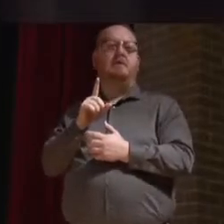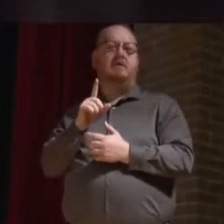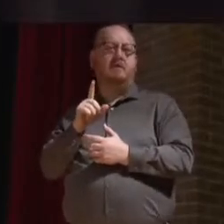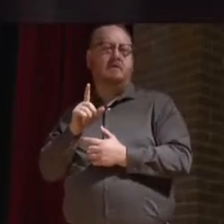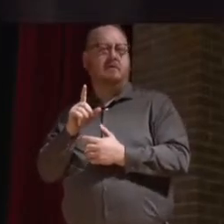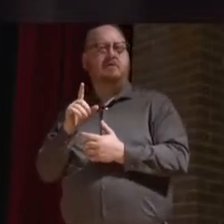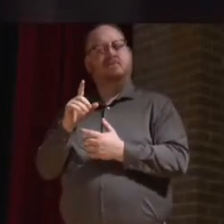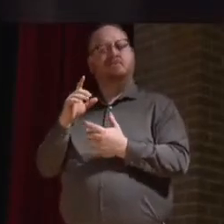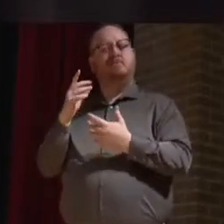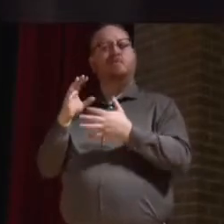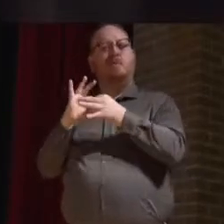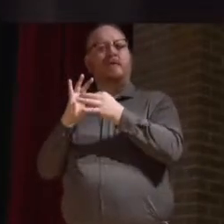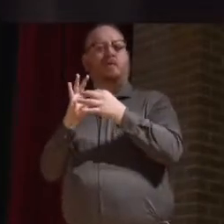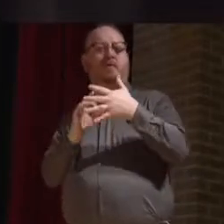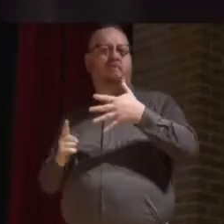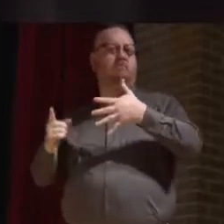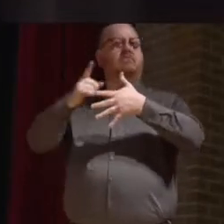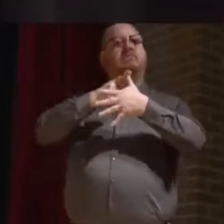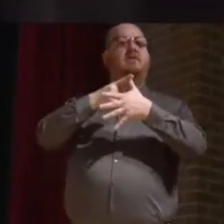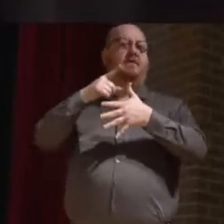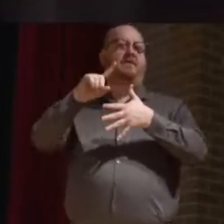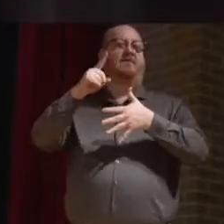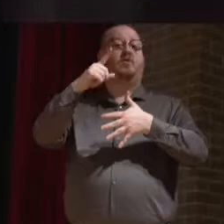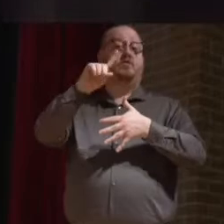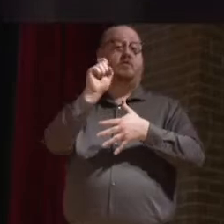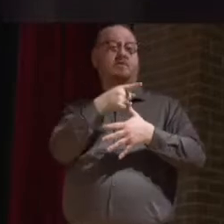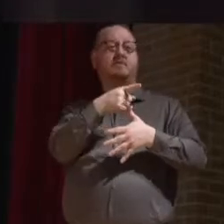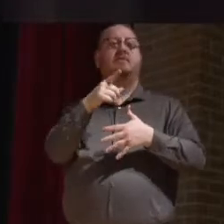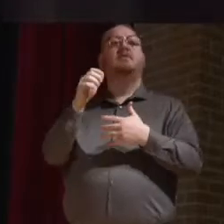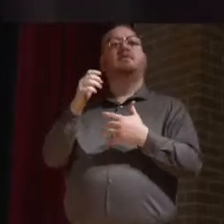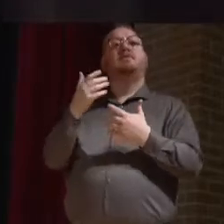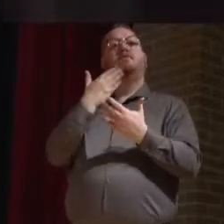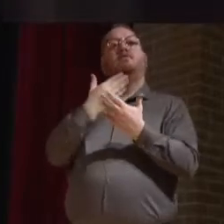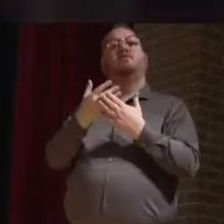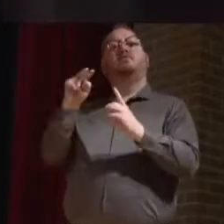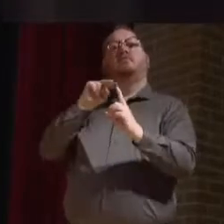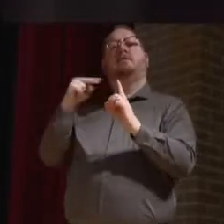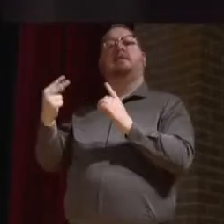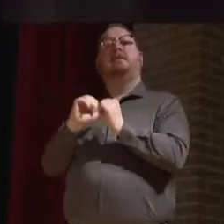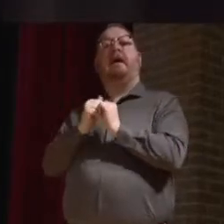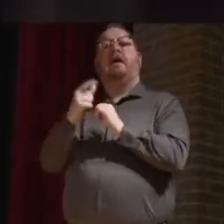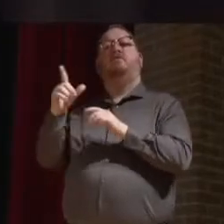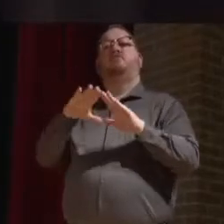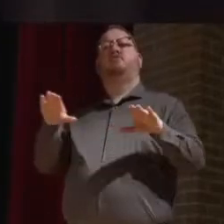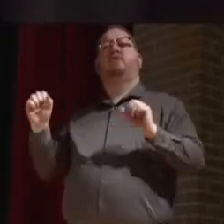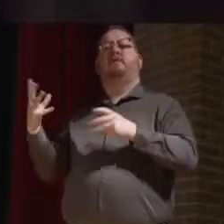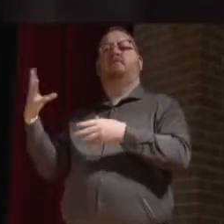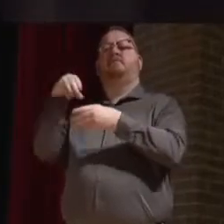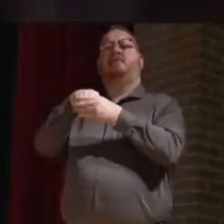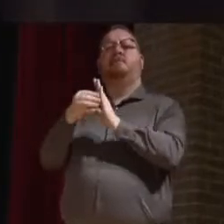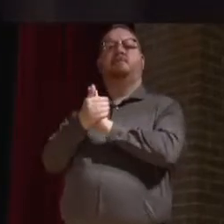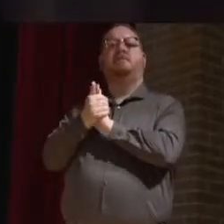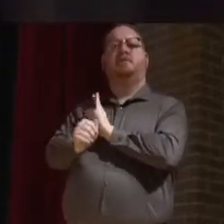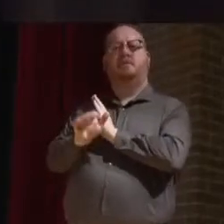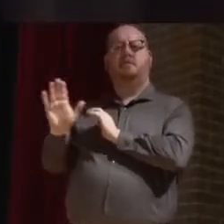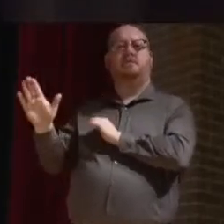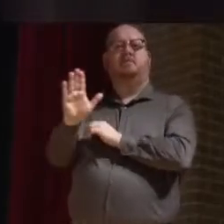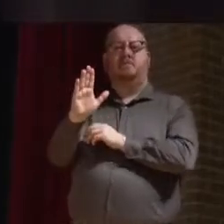first question, I think that's, just another important aspect of what they would bring to a workforce and a culture.